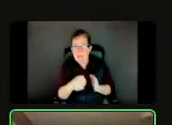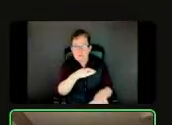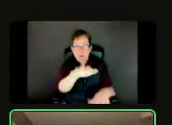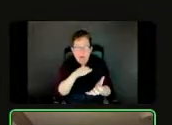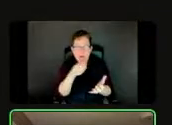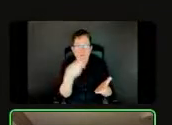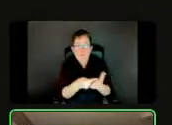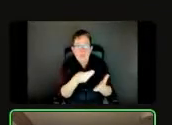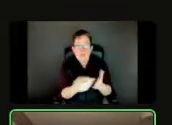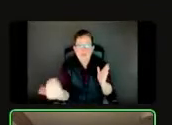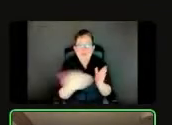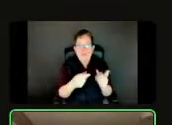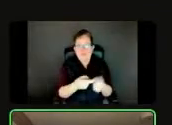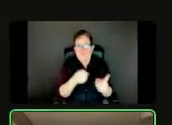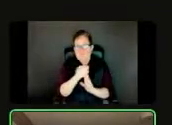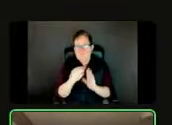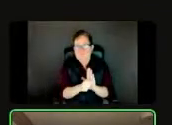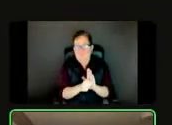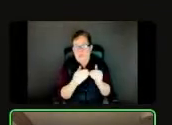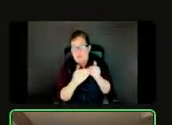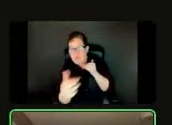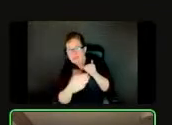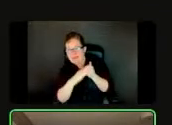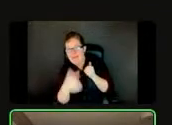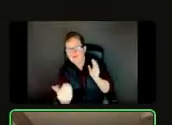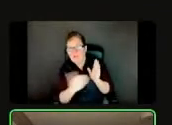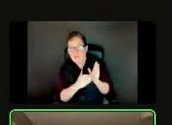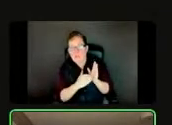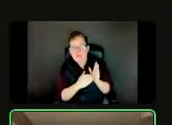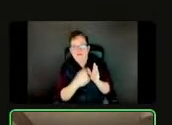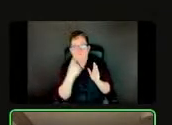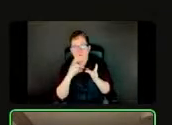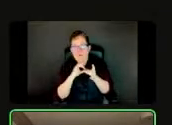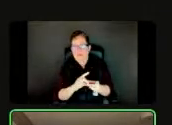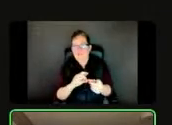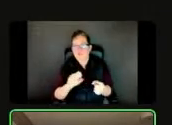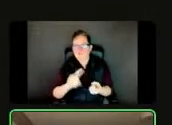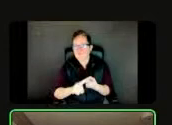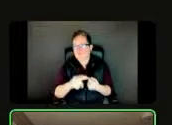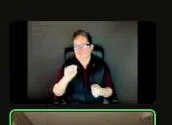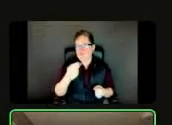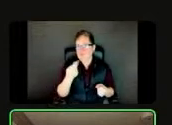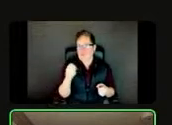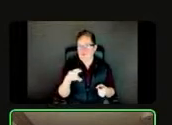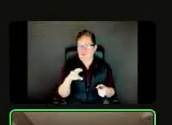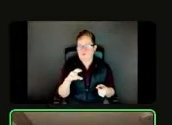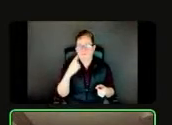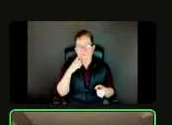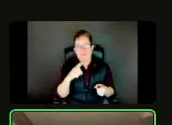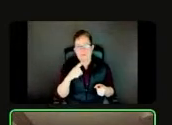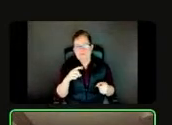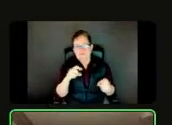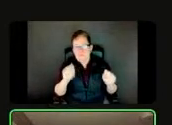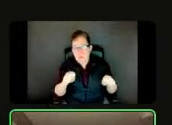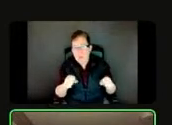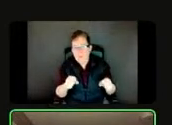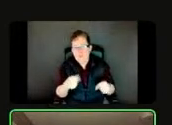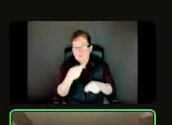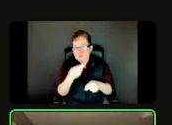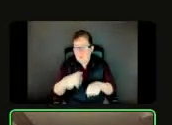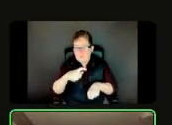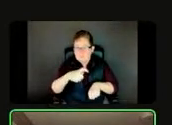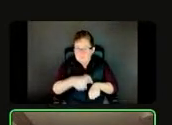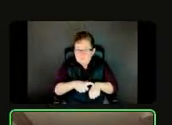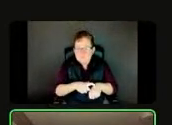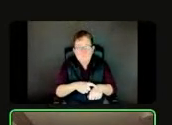again from the state when it comes to sheltering, with the possible exception of some more money this particular short session. And I'm